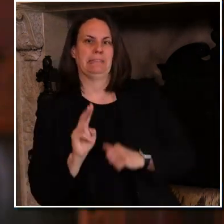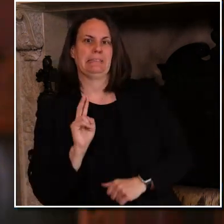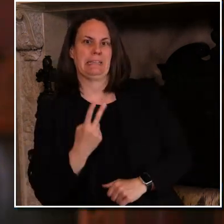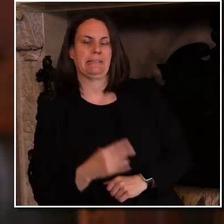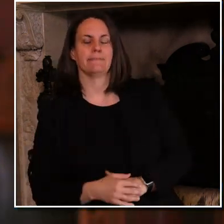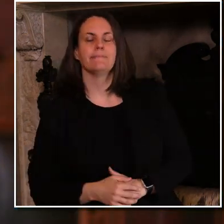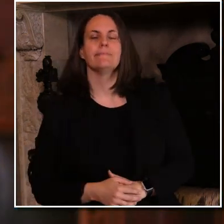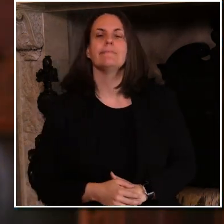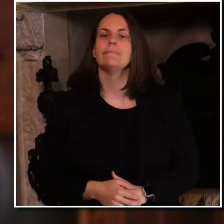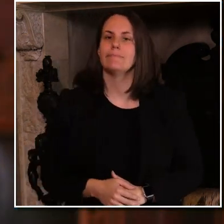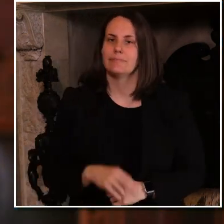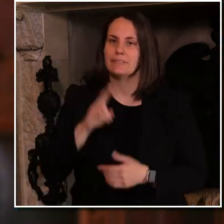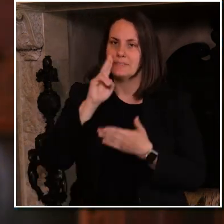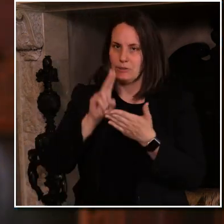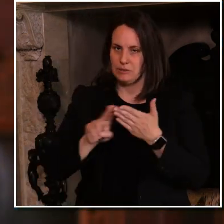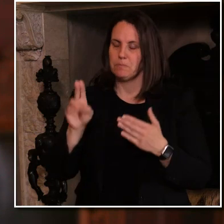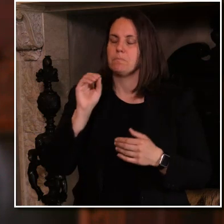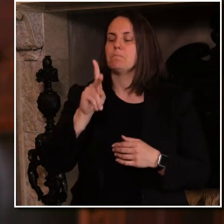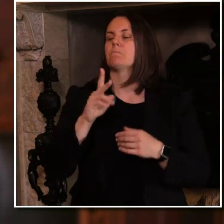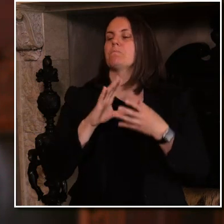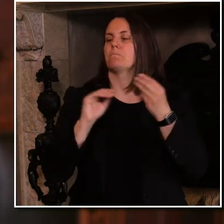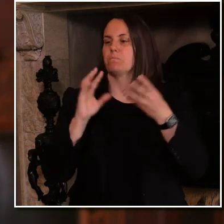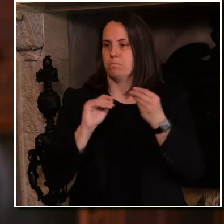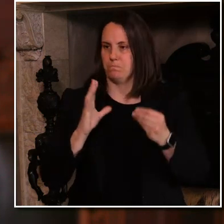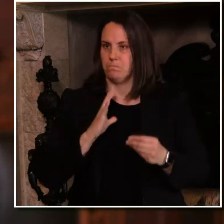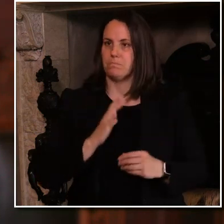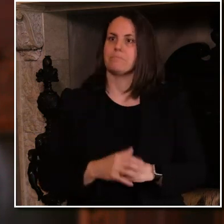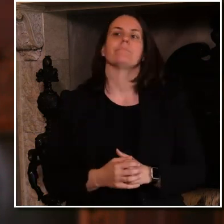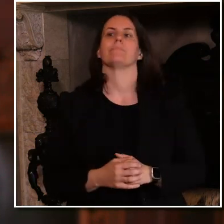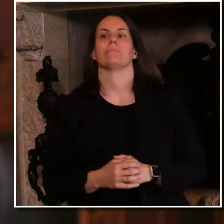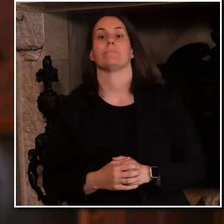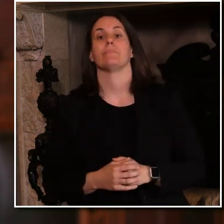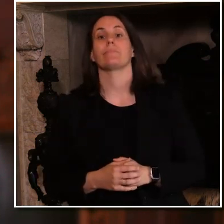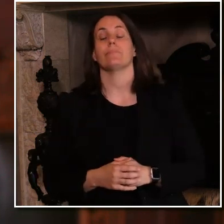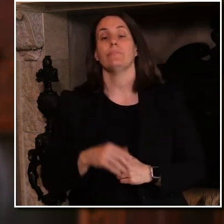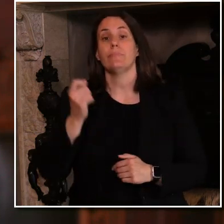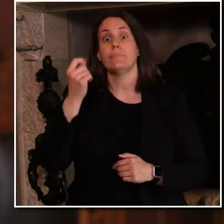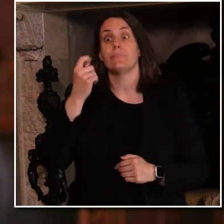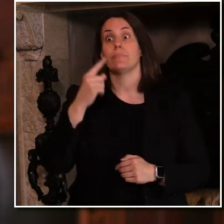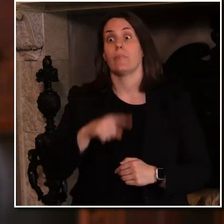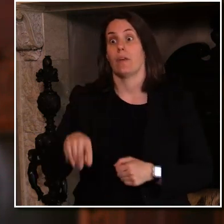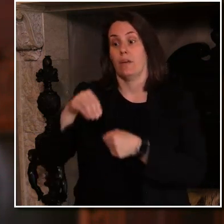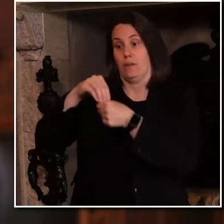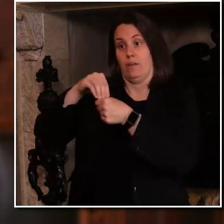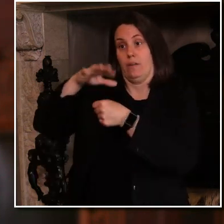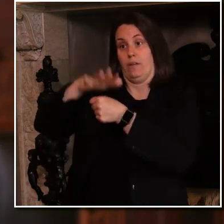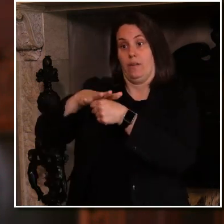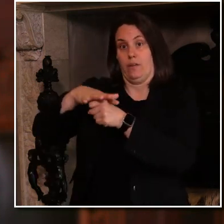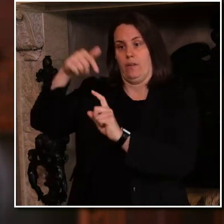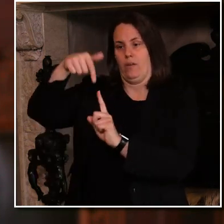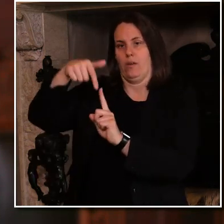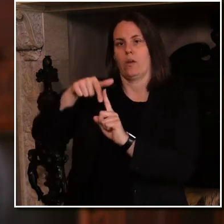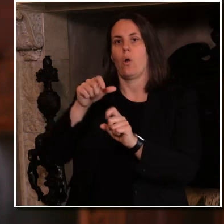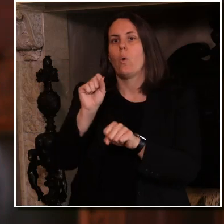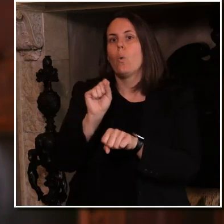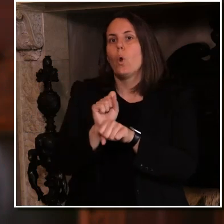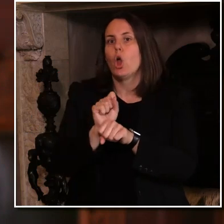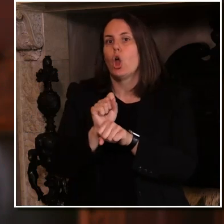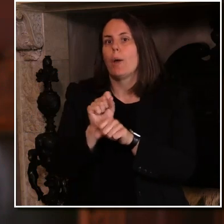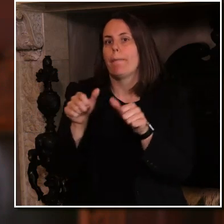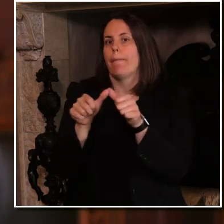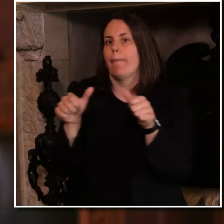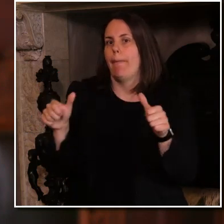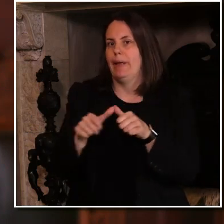So on the outbreaks, right? It is workplaces, which is what you're alluding to with the supply chain issues, but it